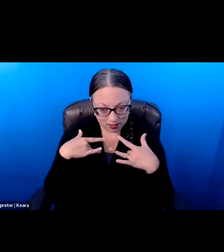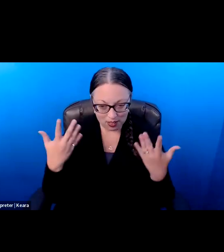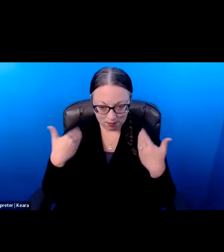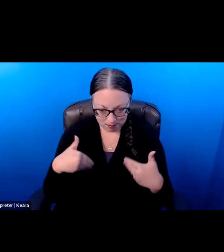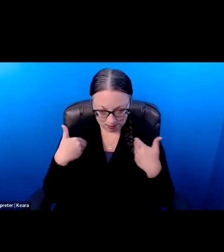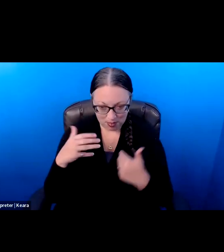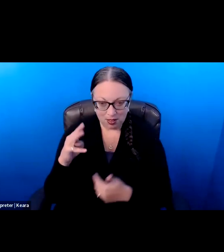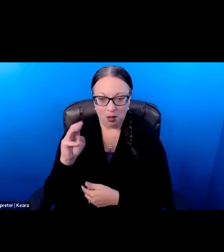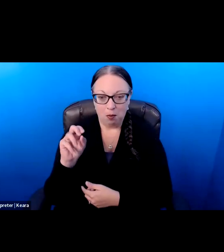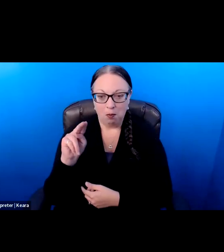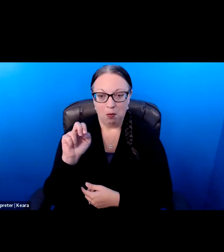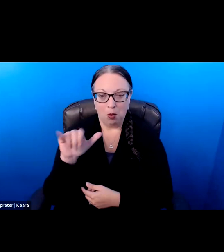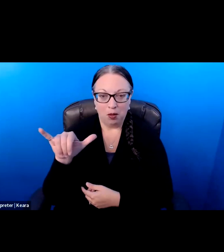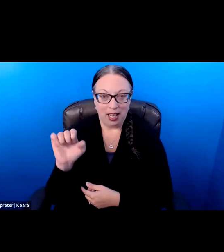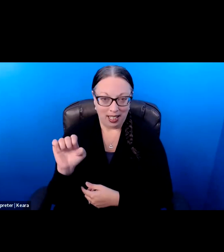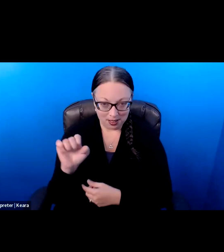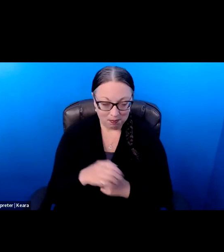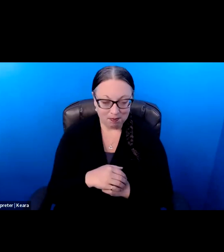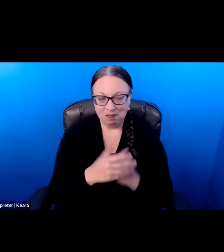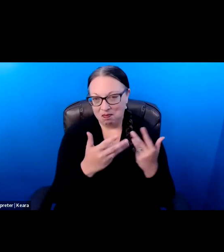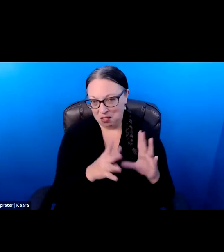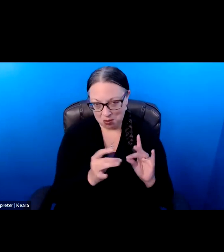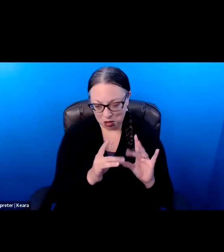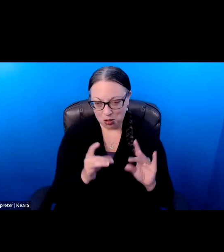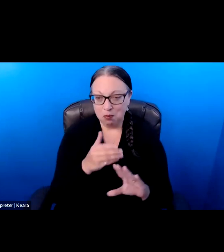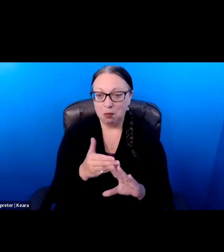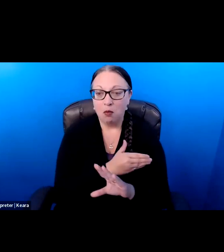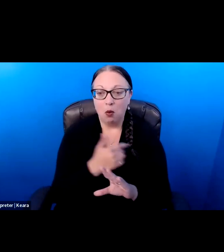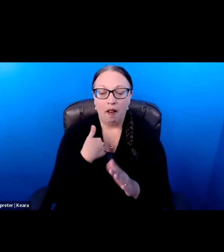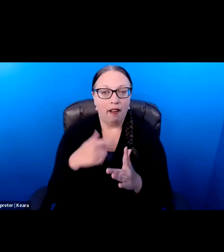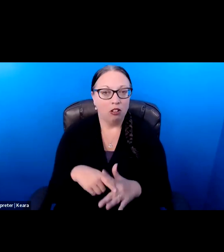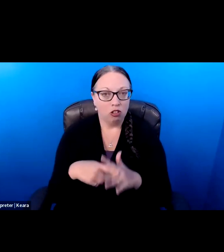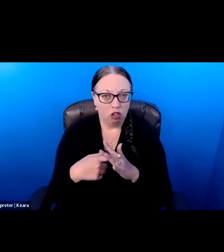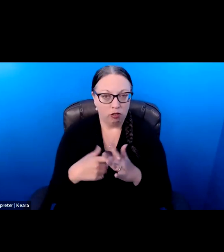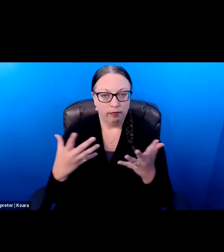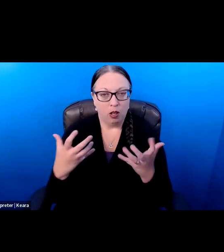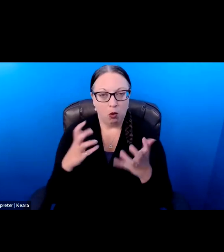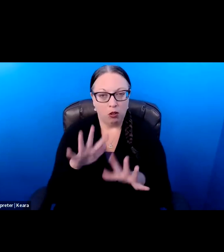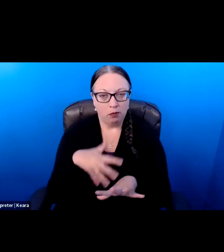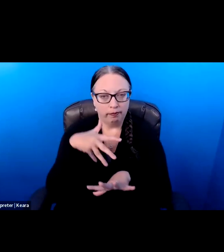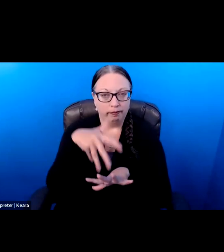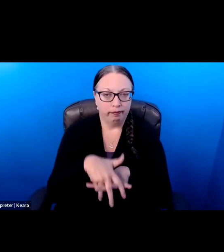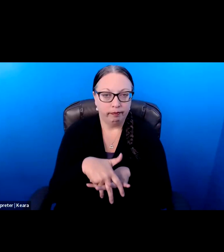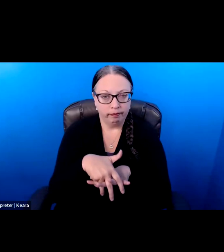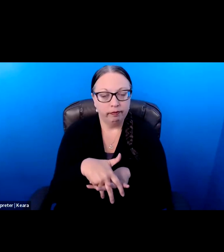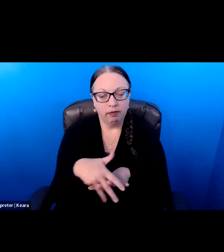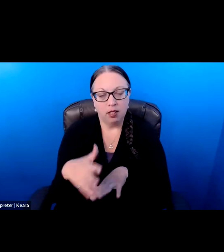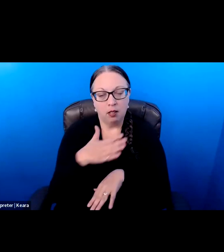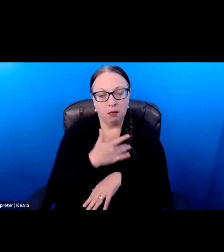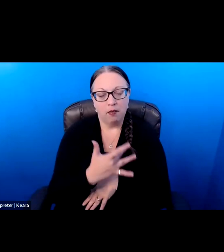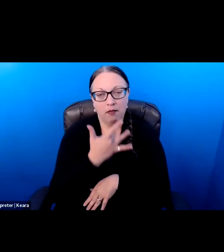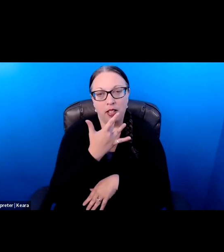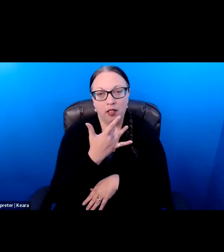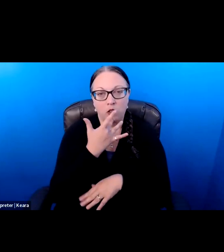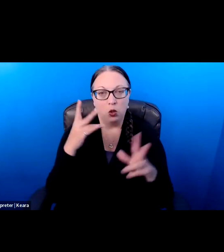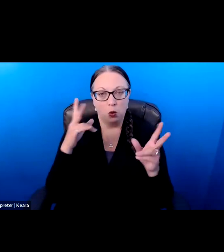like they already said. And before I begin, I kind of want to ground us in one of my favorite quotes